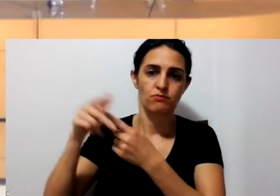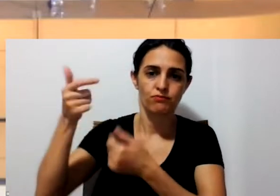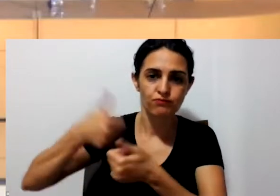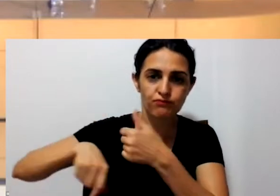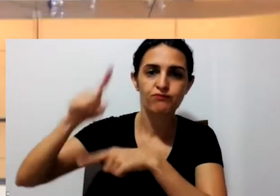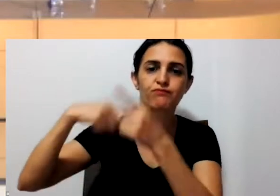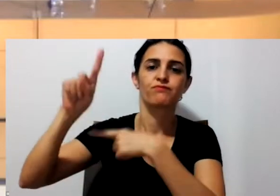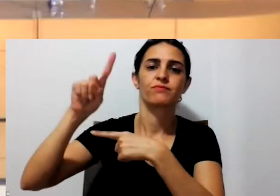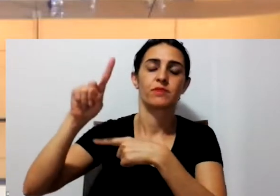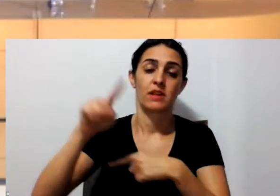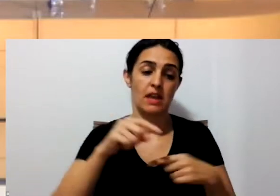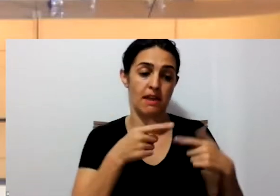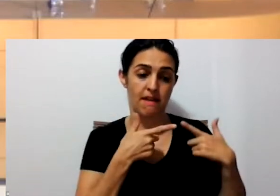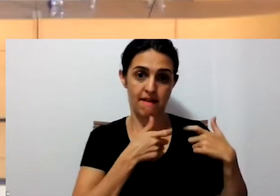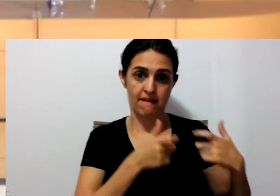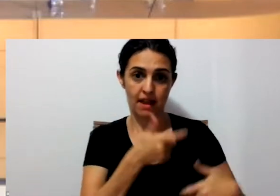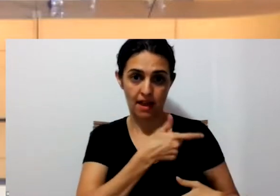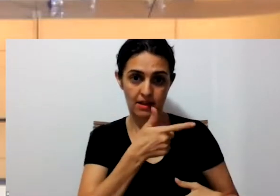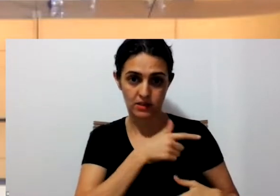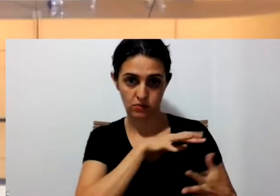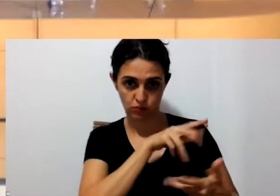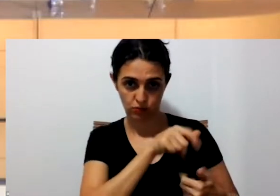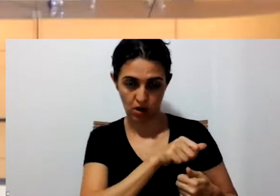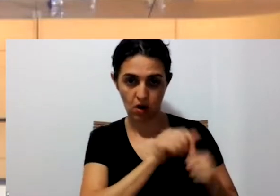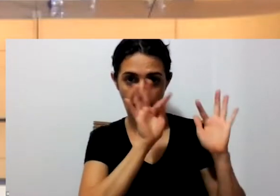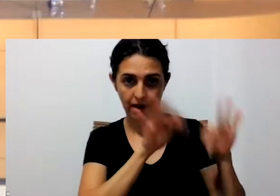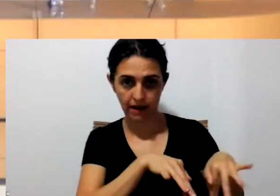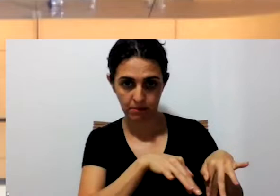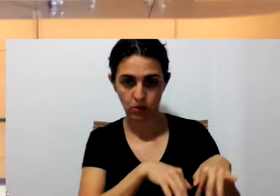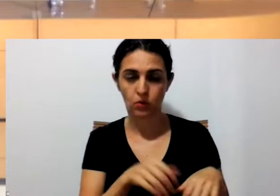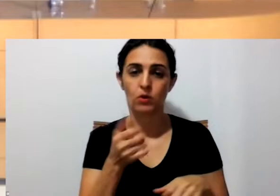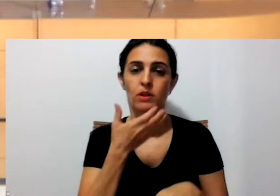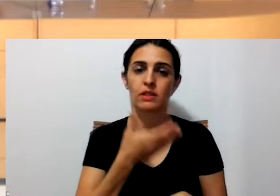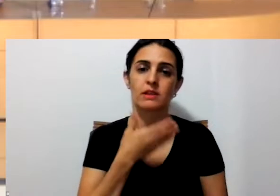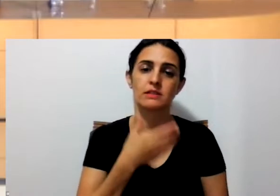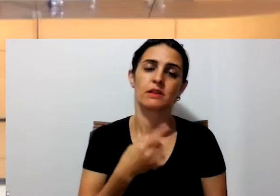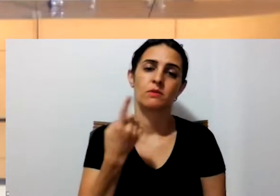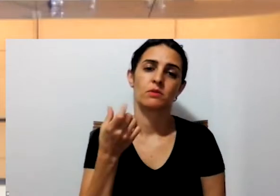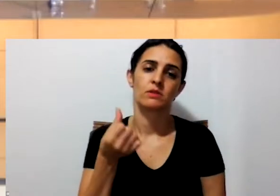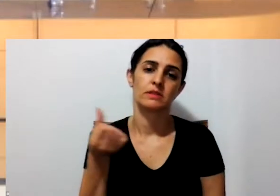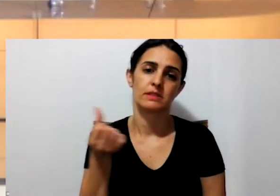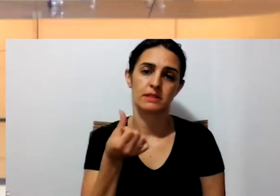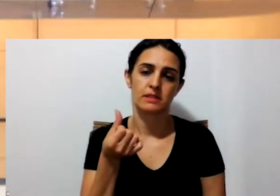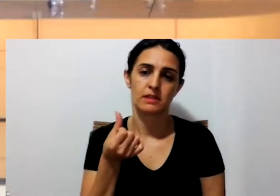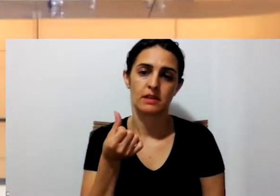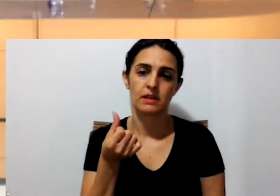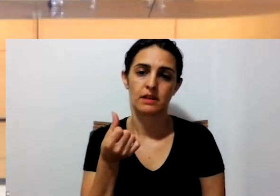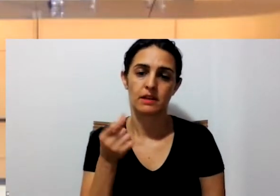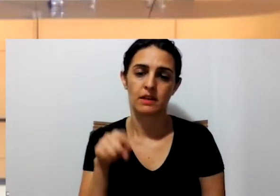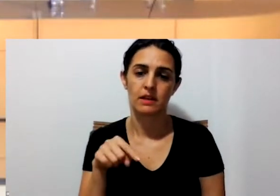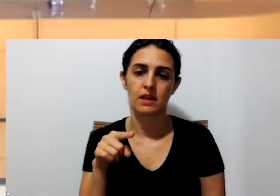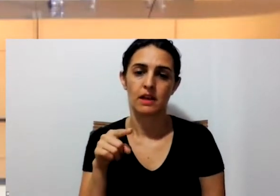each other what policies in economic policies, fiscal policy, labor market policy, pension policy, education